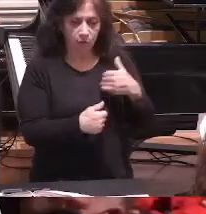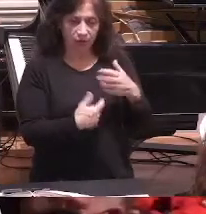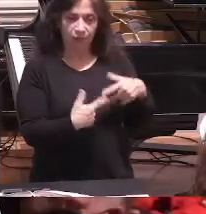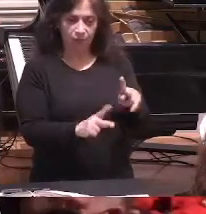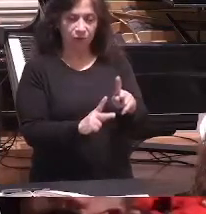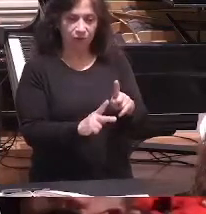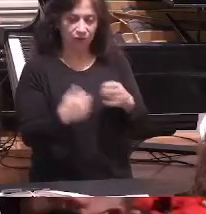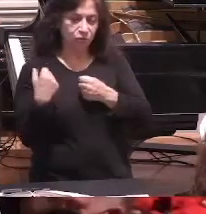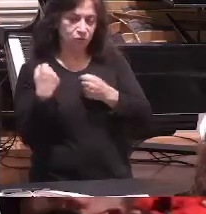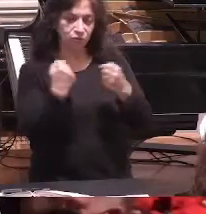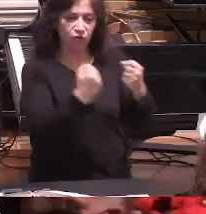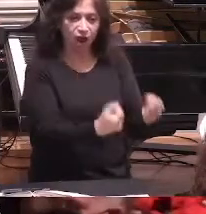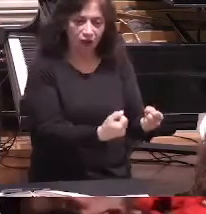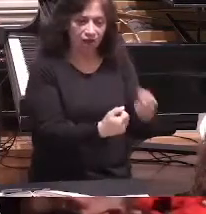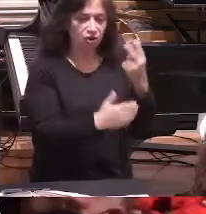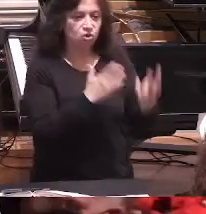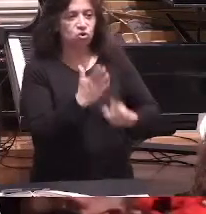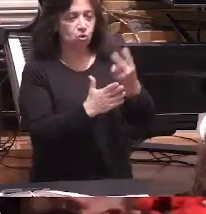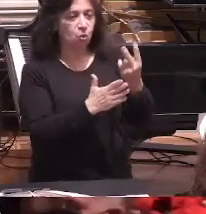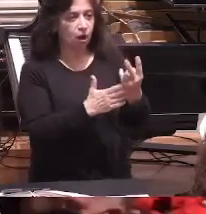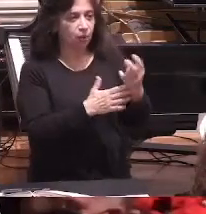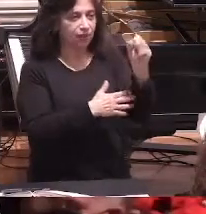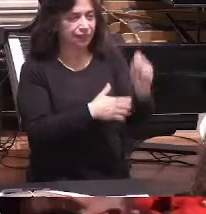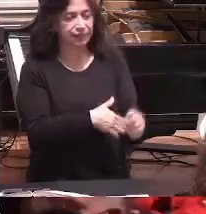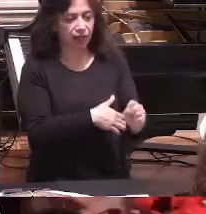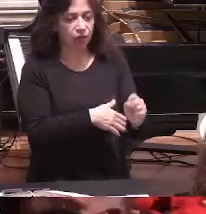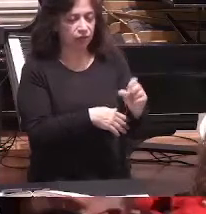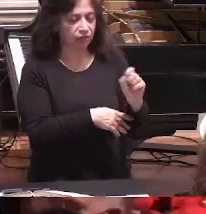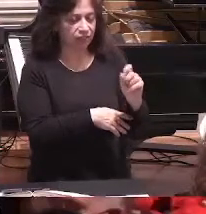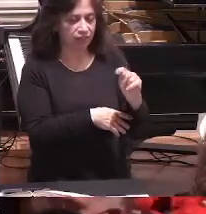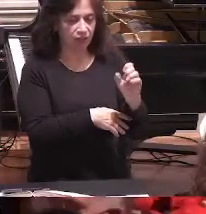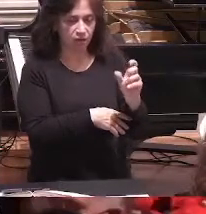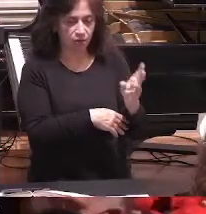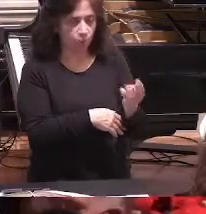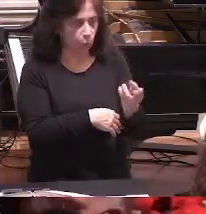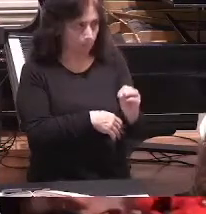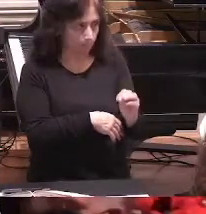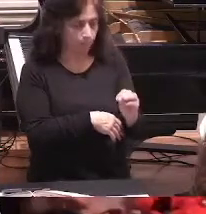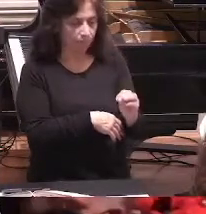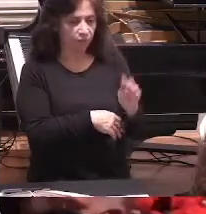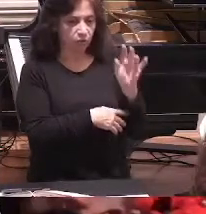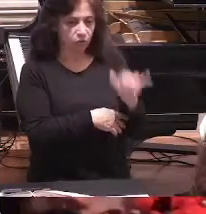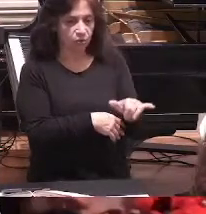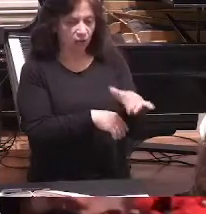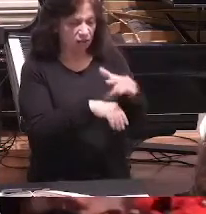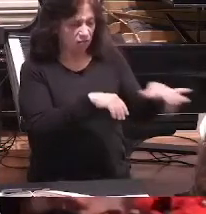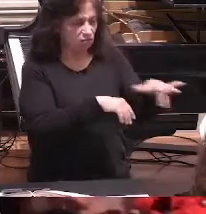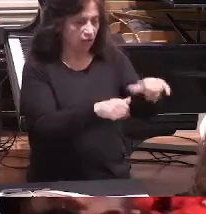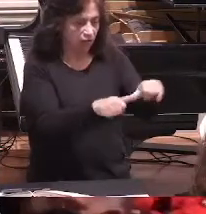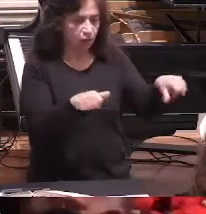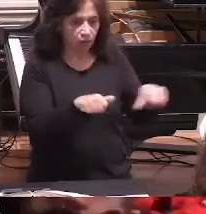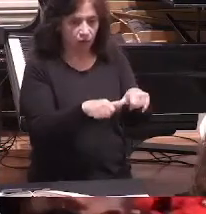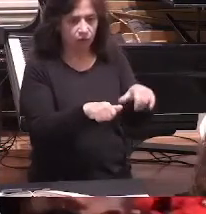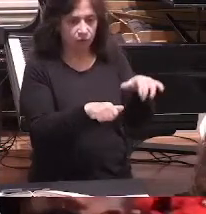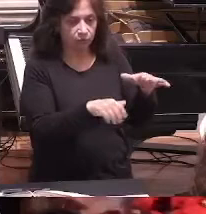opportunity to drive 2.5 hours south of Stockholm to that very rural area